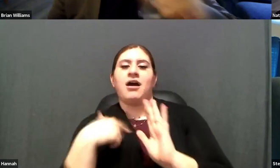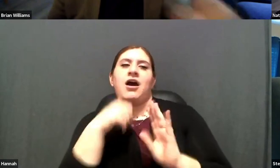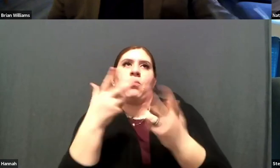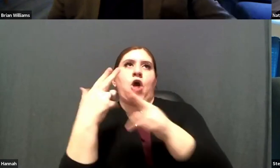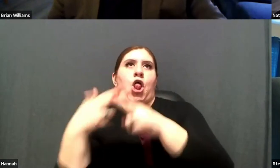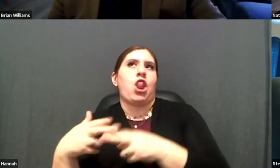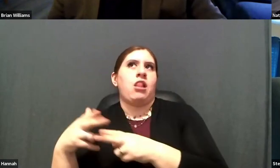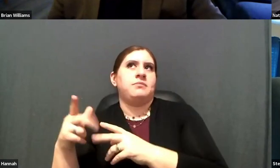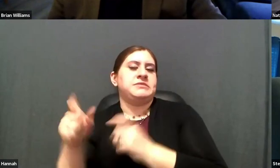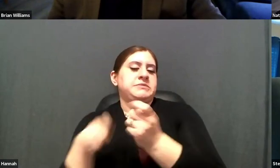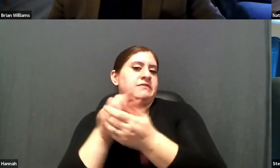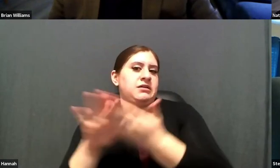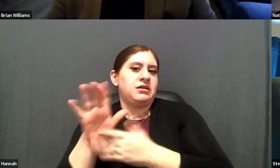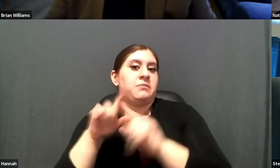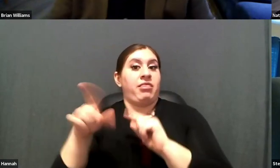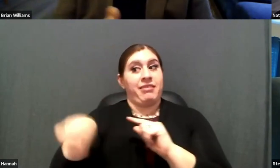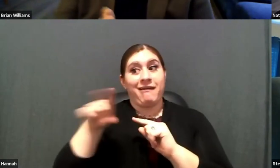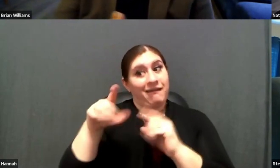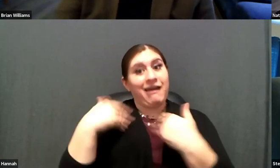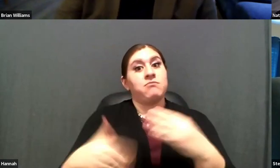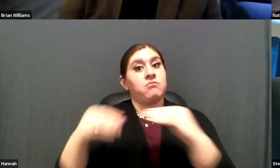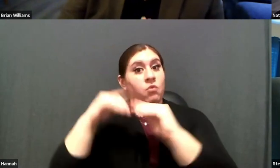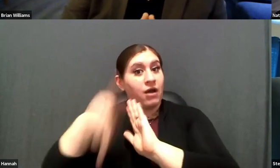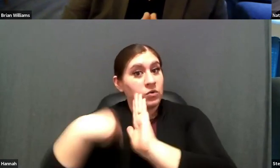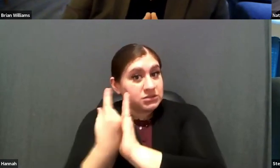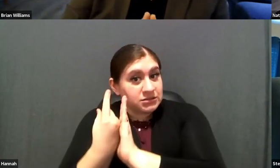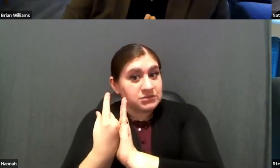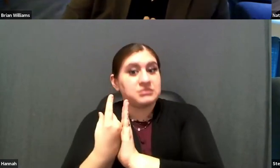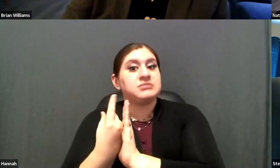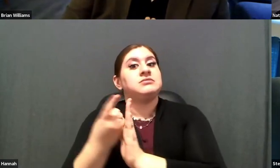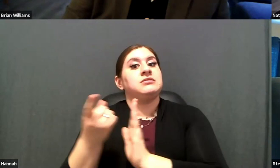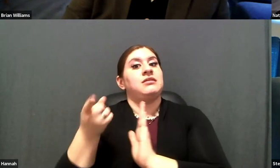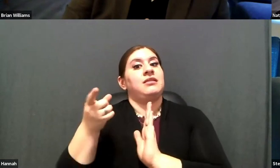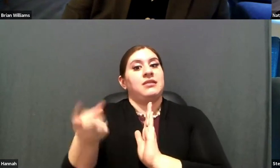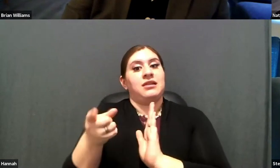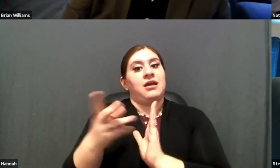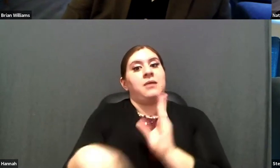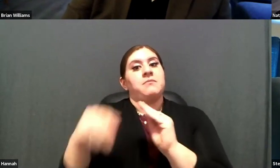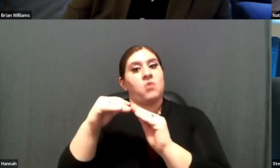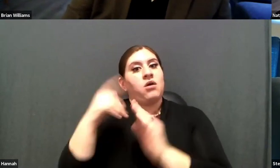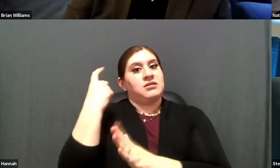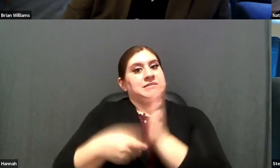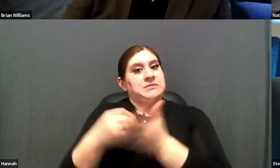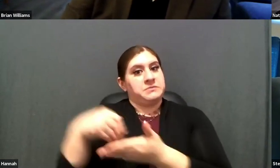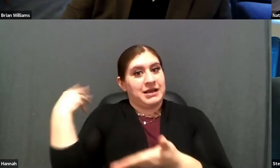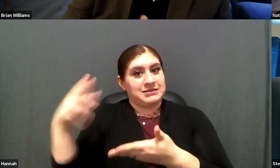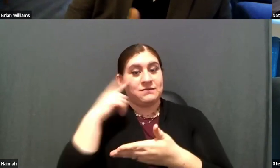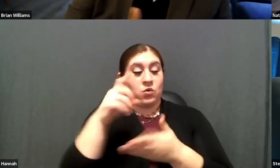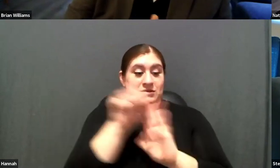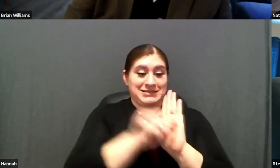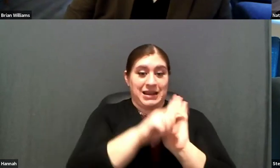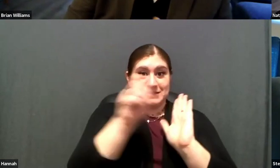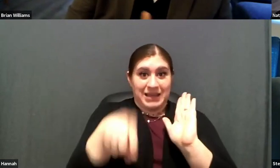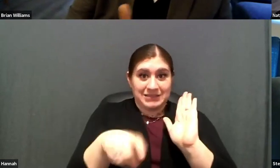but and they have more hours, and they are more costly. So as far as the state of Texas and